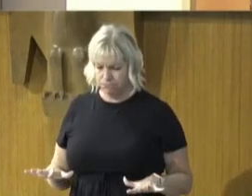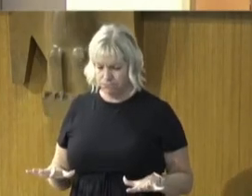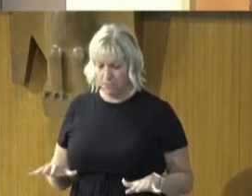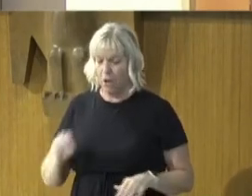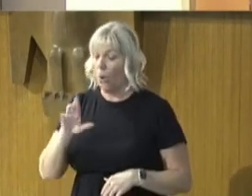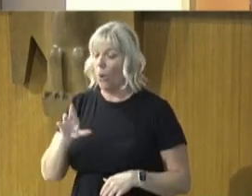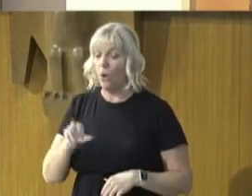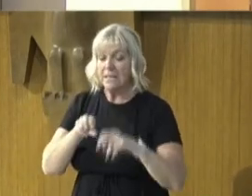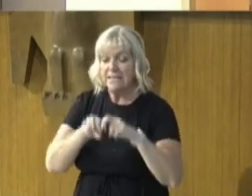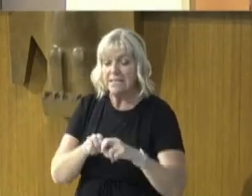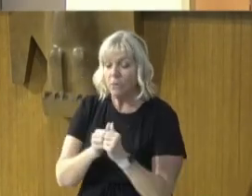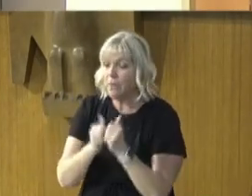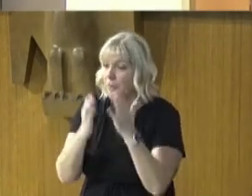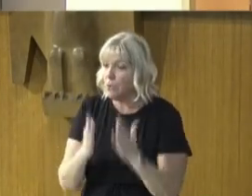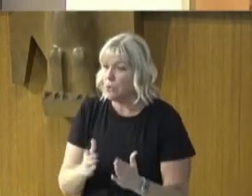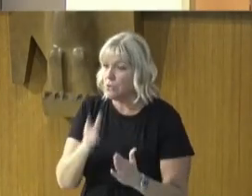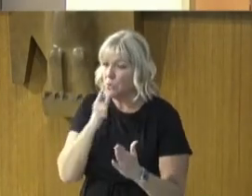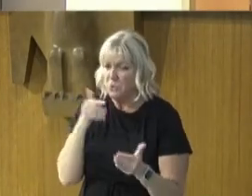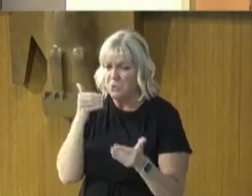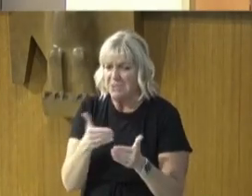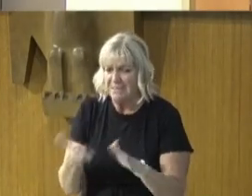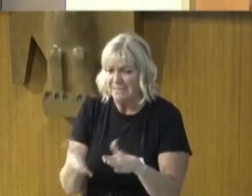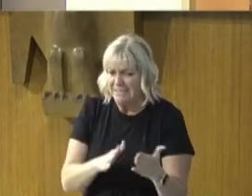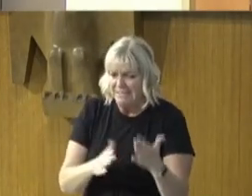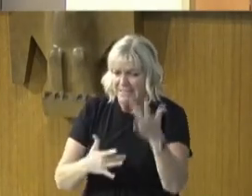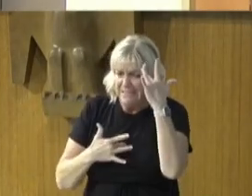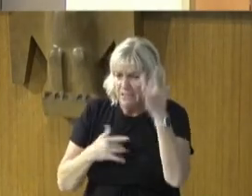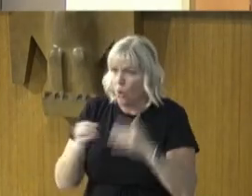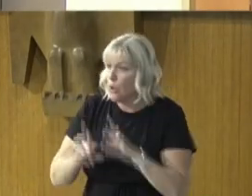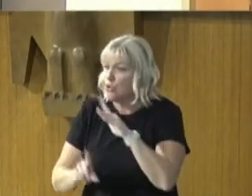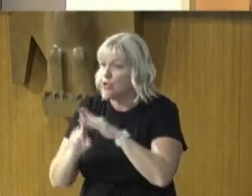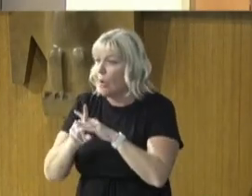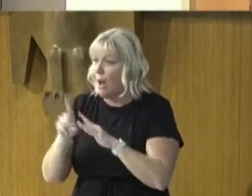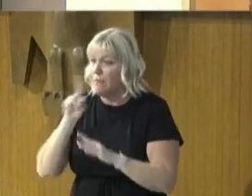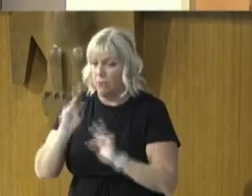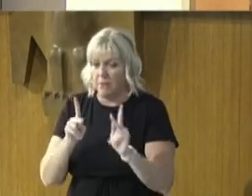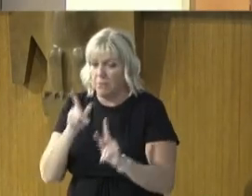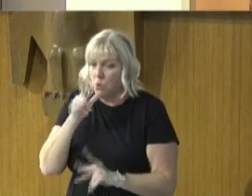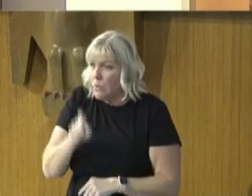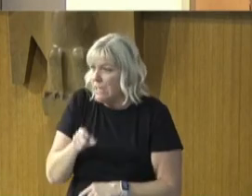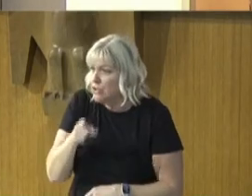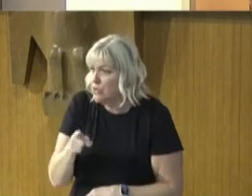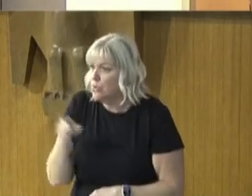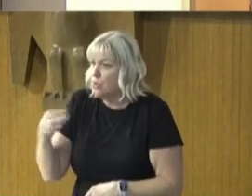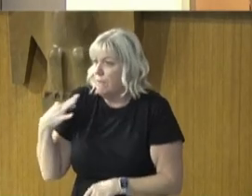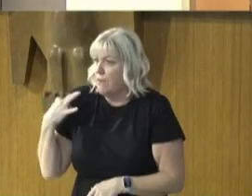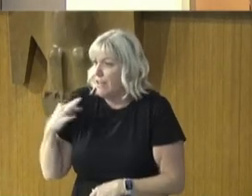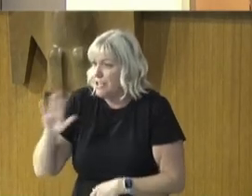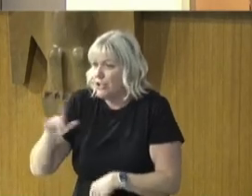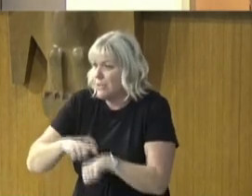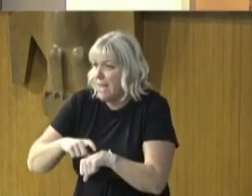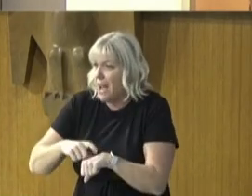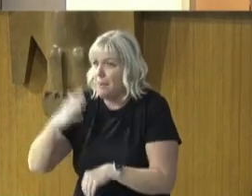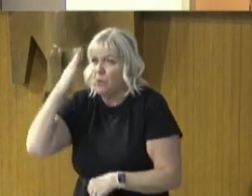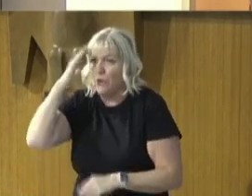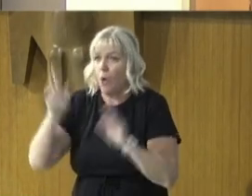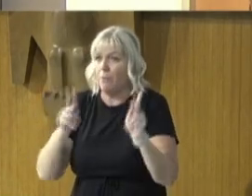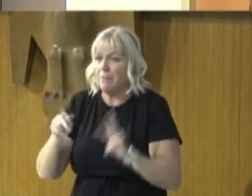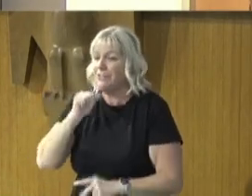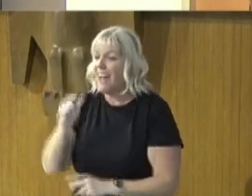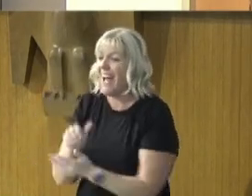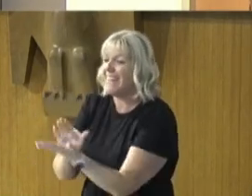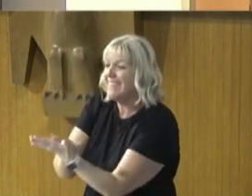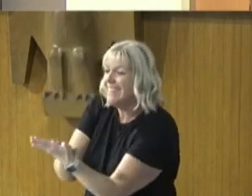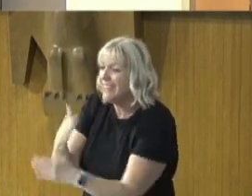terminally ill or show up for people that need you, every time you volunteer your time knowing that no one's going to pat you on the